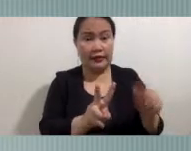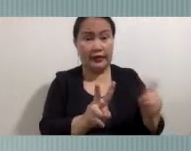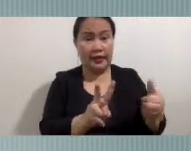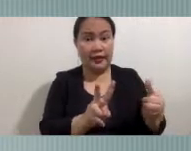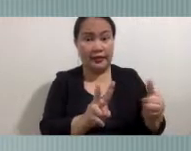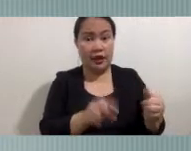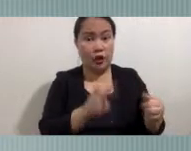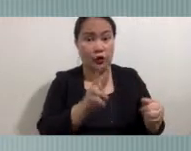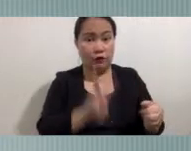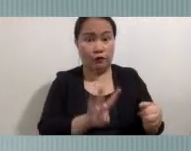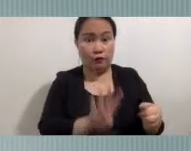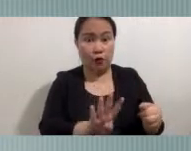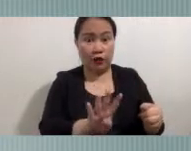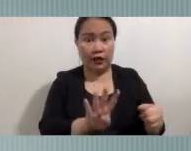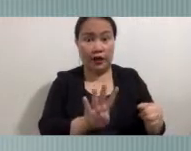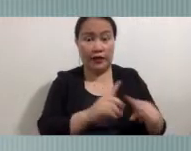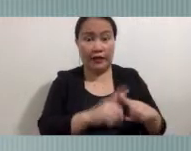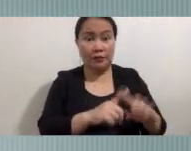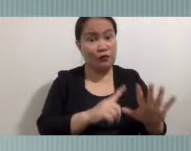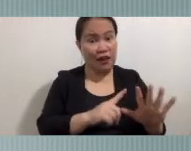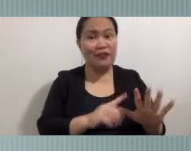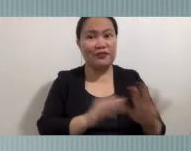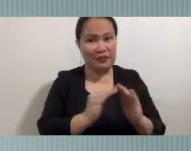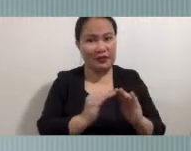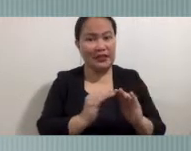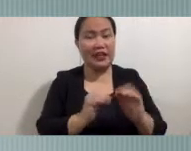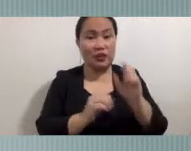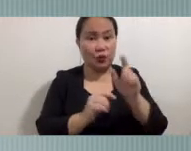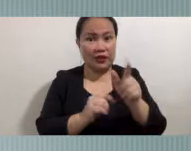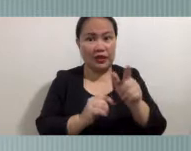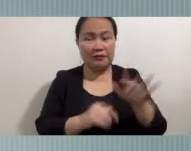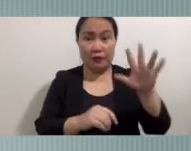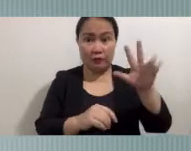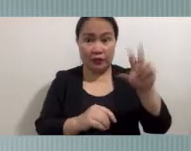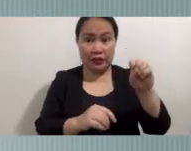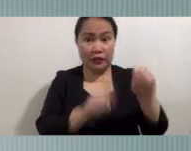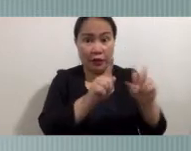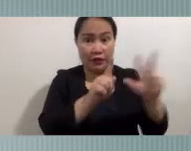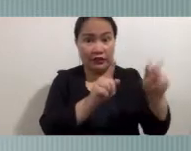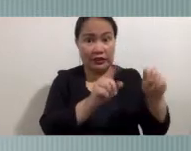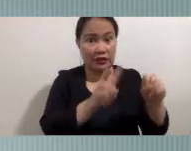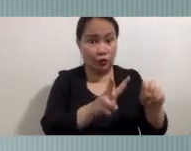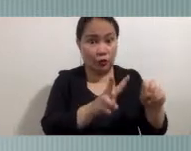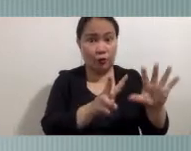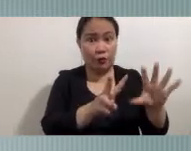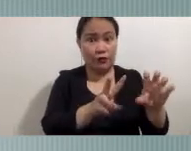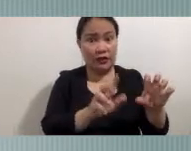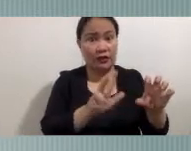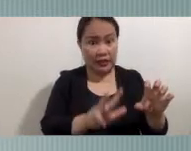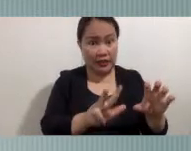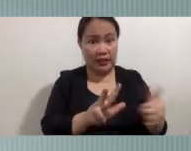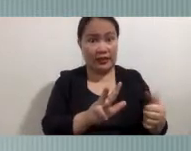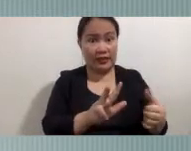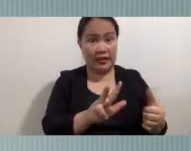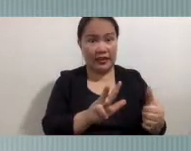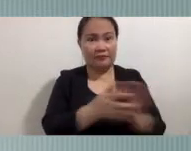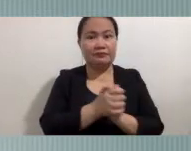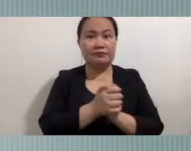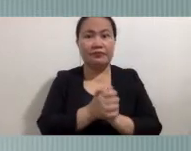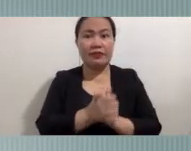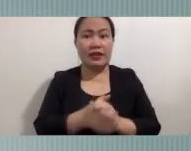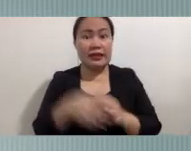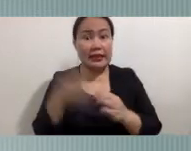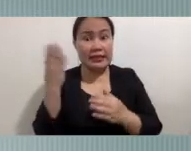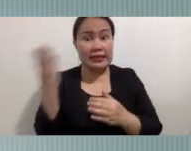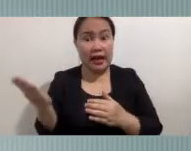and 5. For 30, we have 1 and 30, 2 and 15, 3 and 10. So these